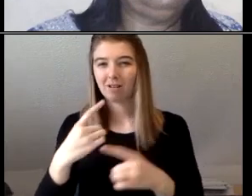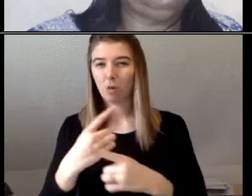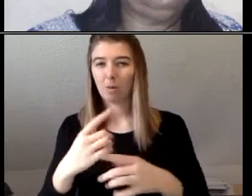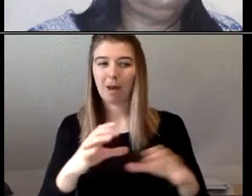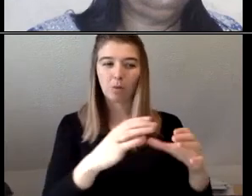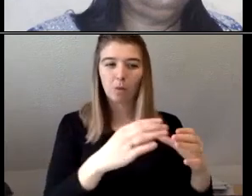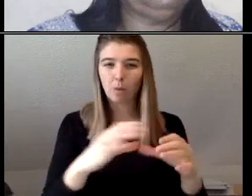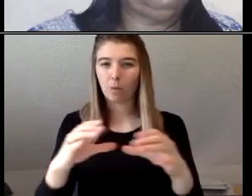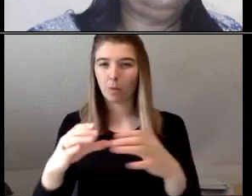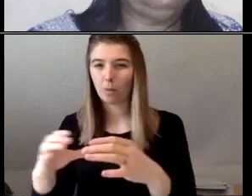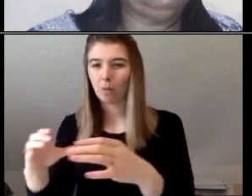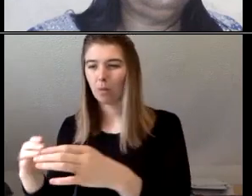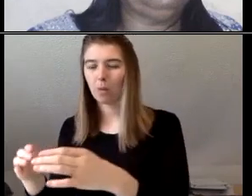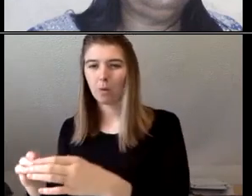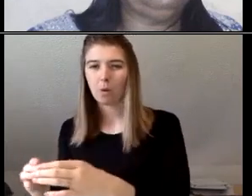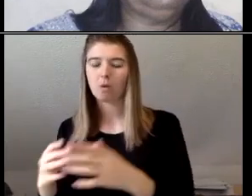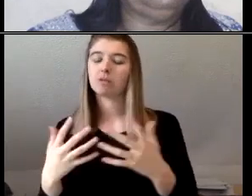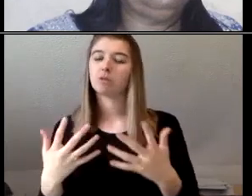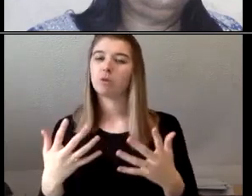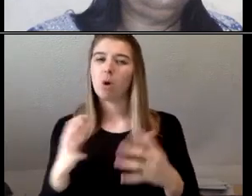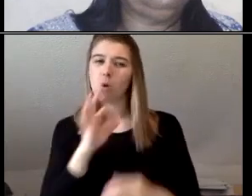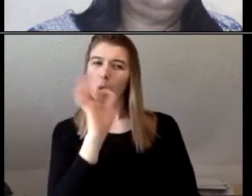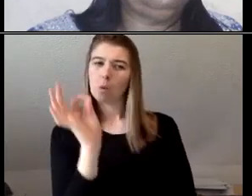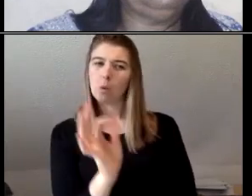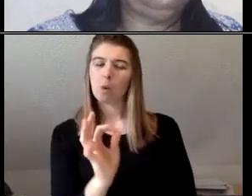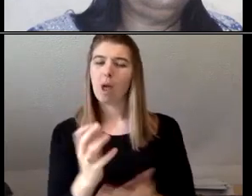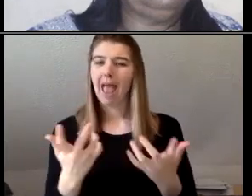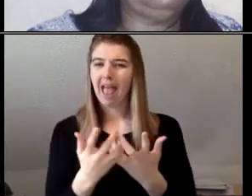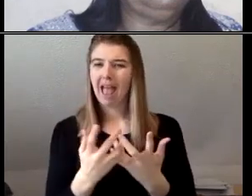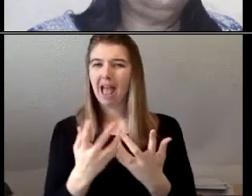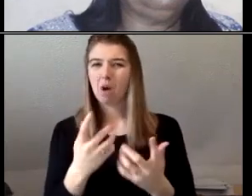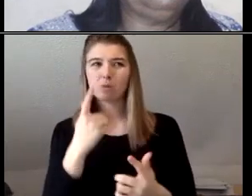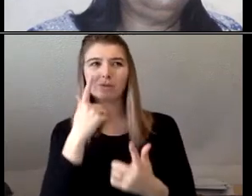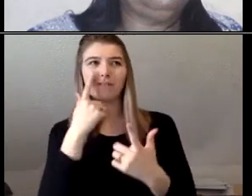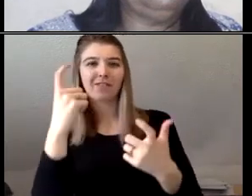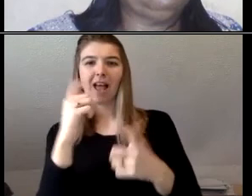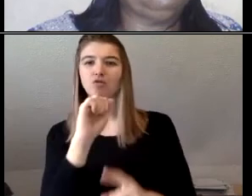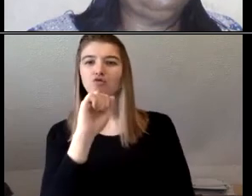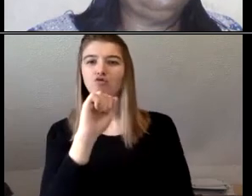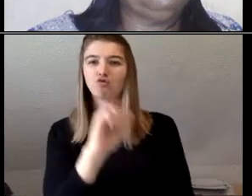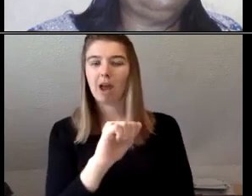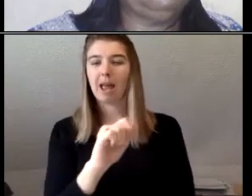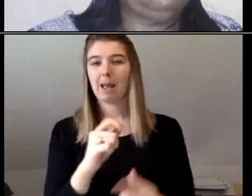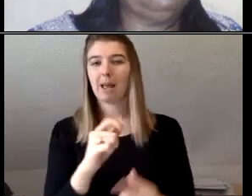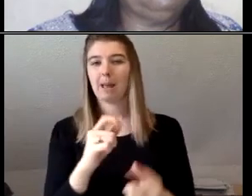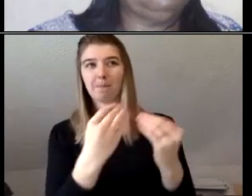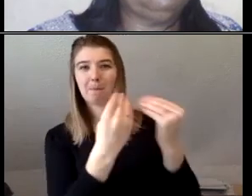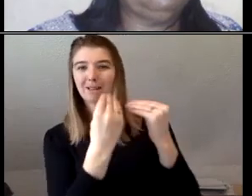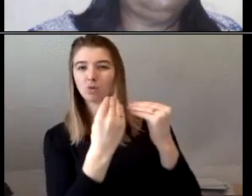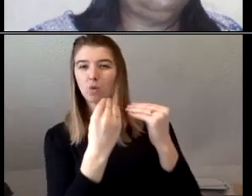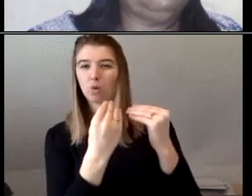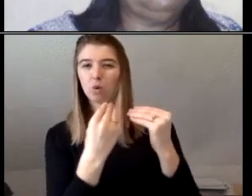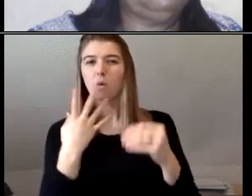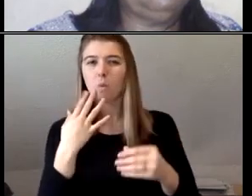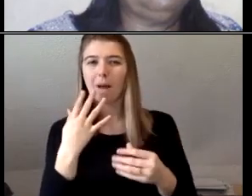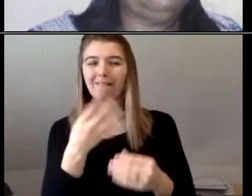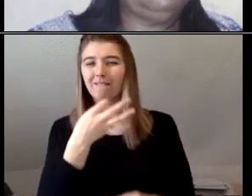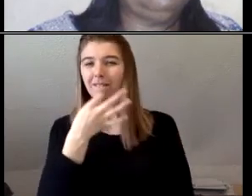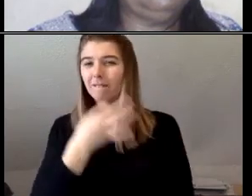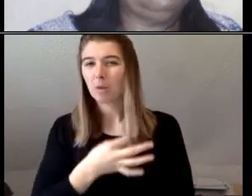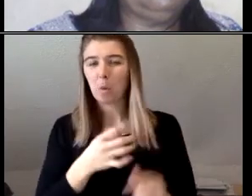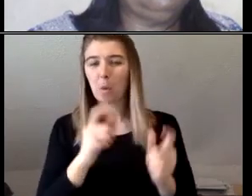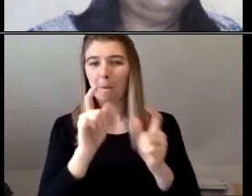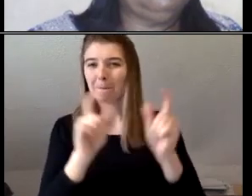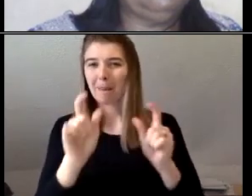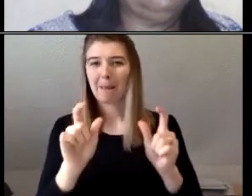we find the right mentor when there are so few people? So Carol, for example, there are very few people at your level